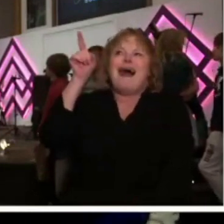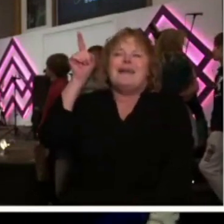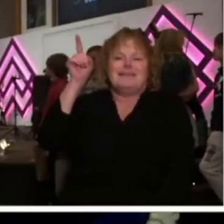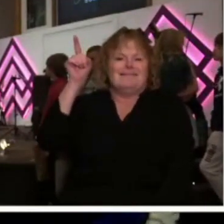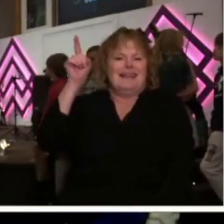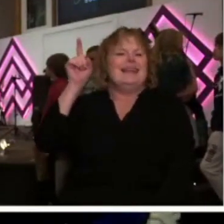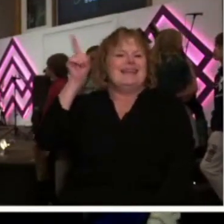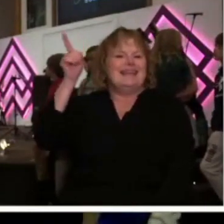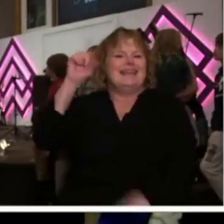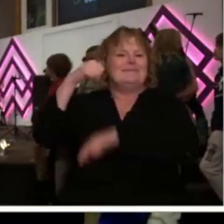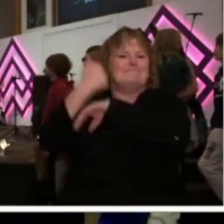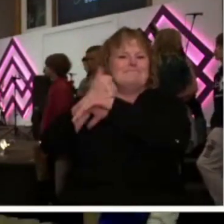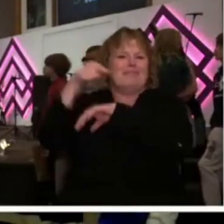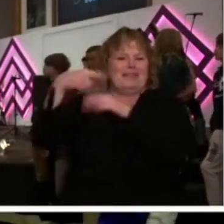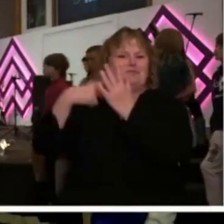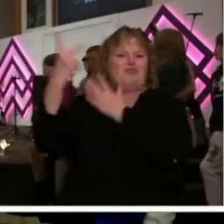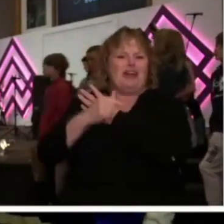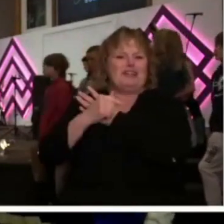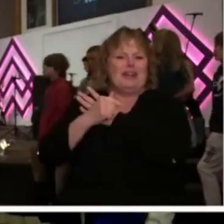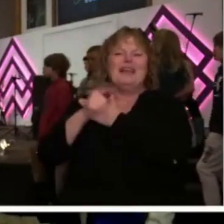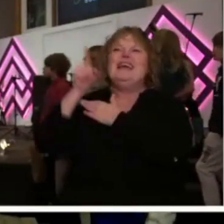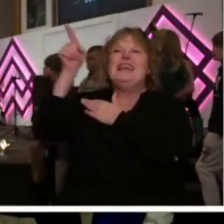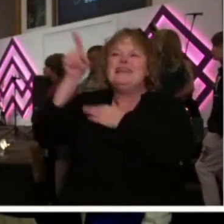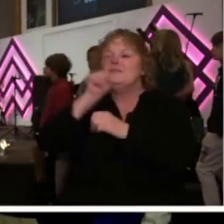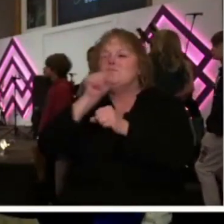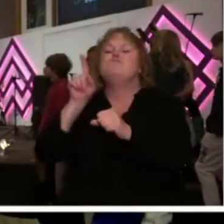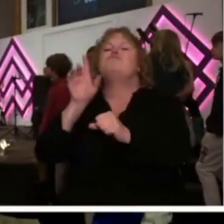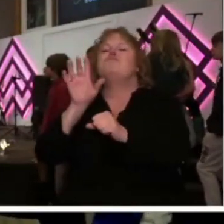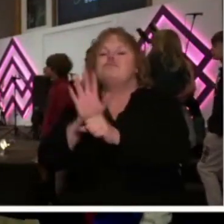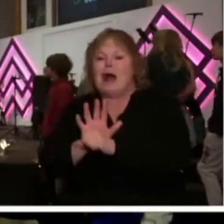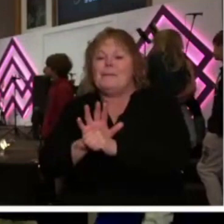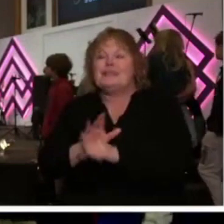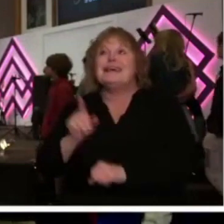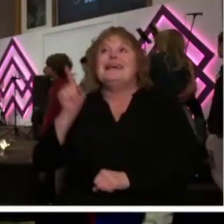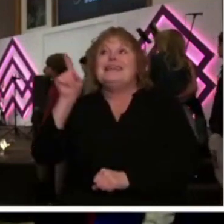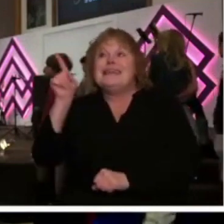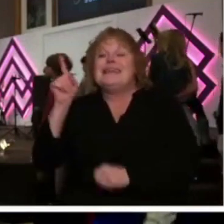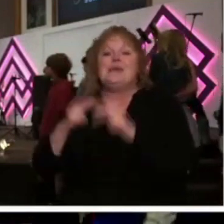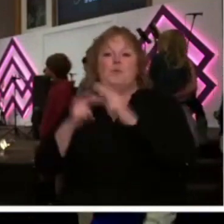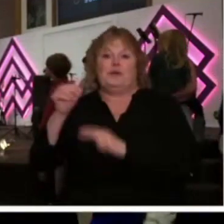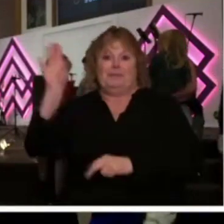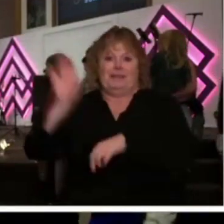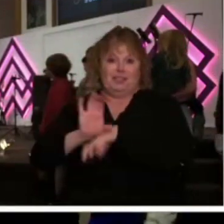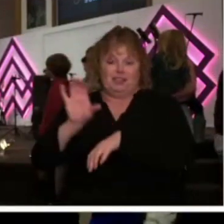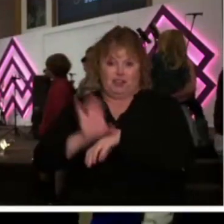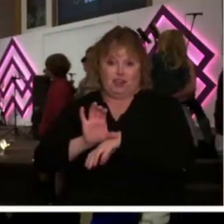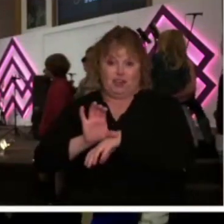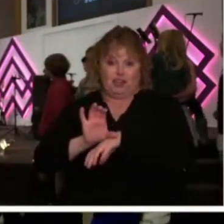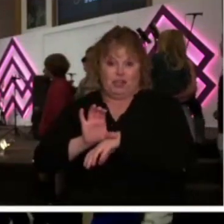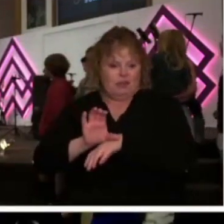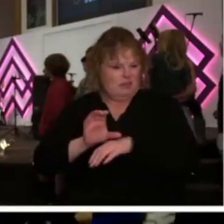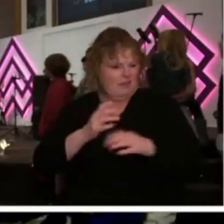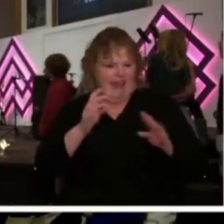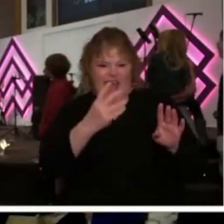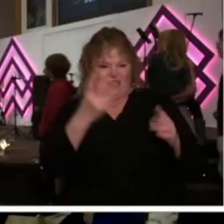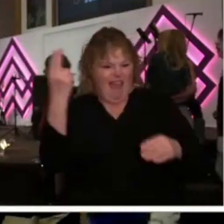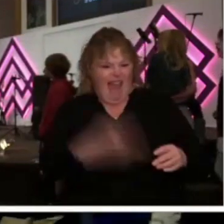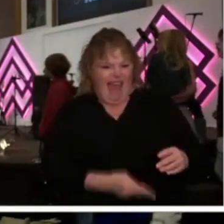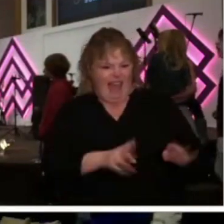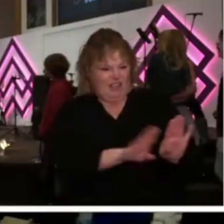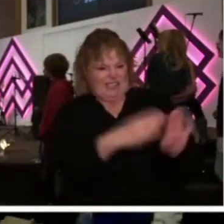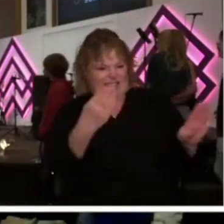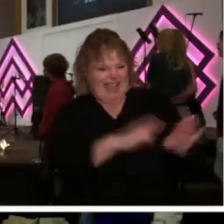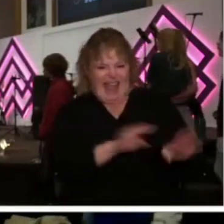architect and builder of this project, and he has promised that he would build his church and the gates of hell would